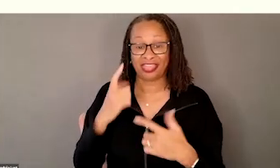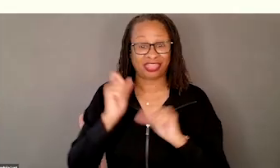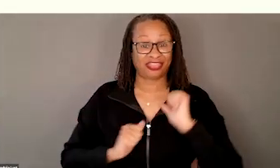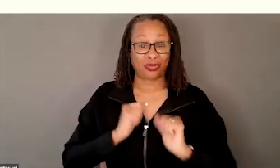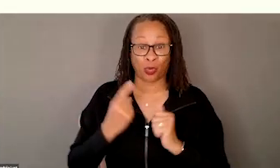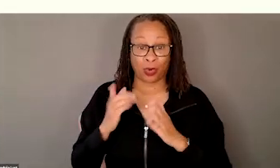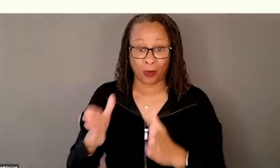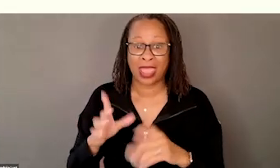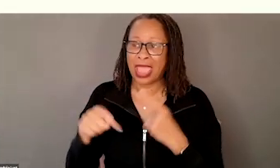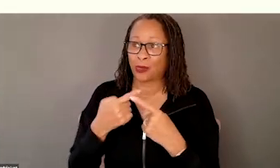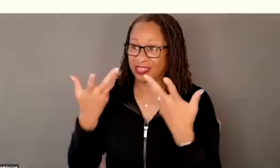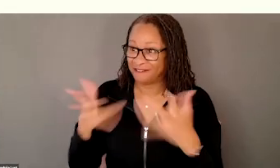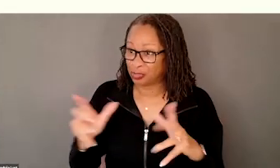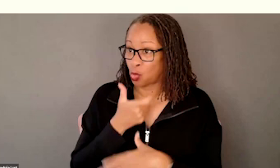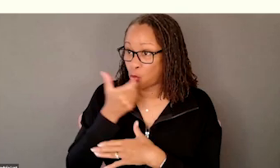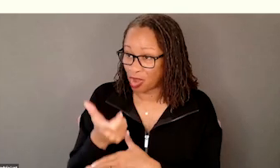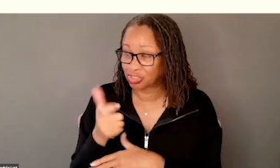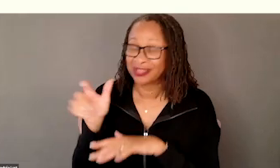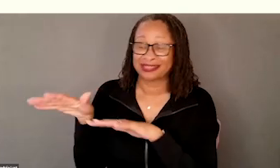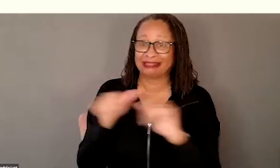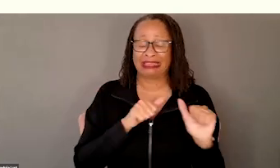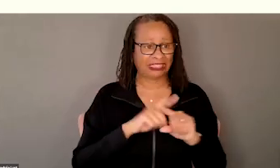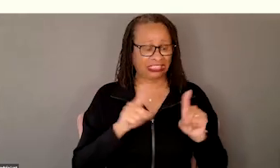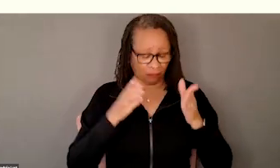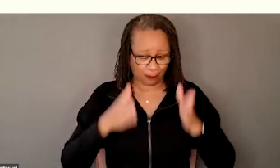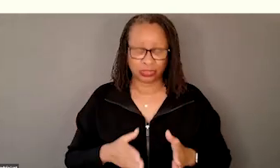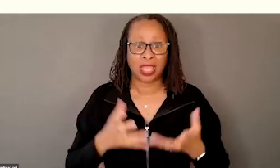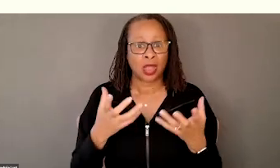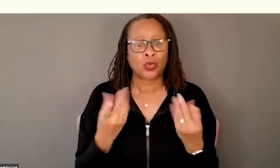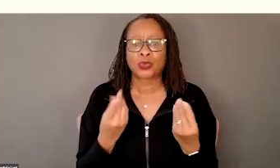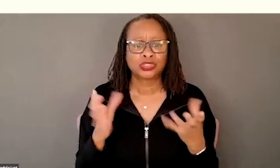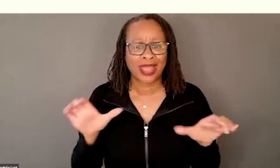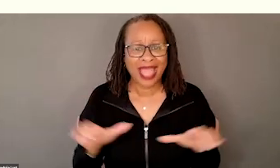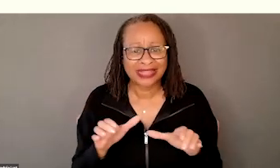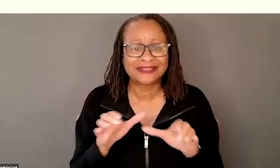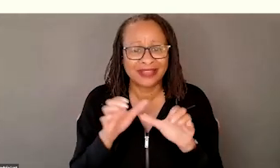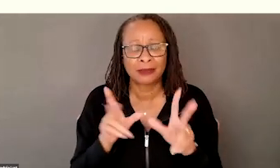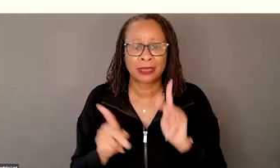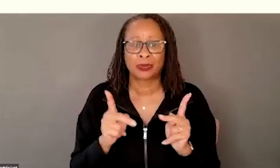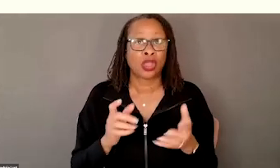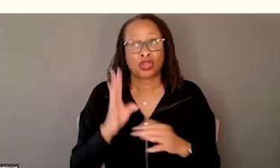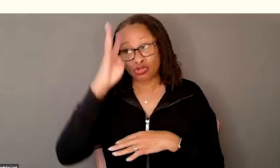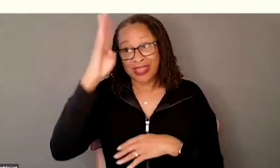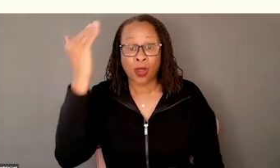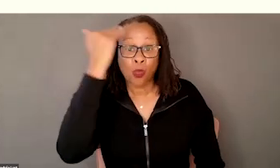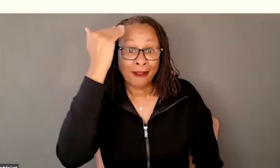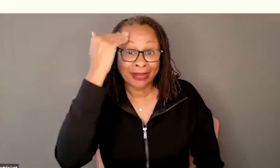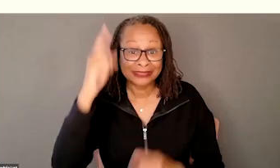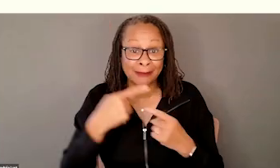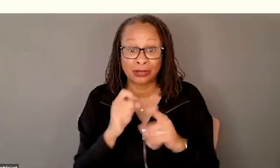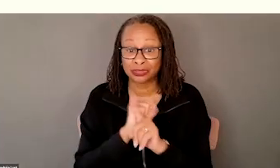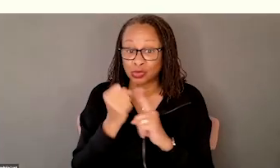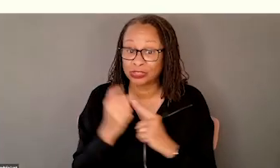impact that you want to have? So, is it that you want to activate people? Do you want to create an awareness for people? Um, so